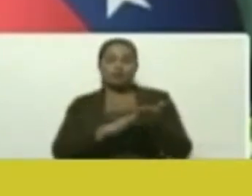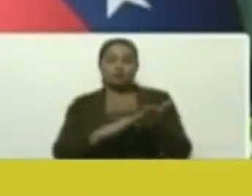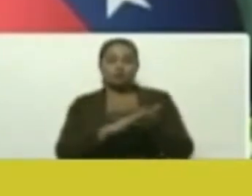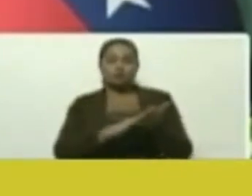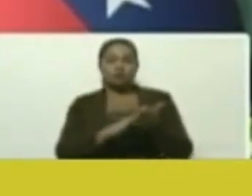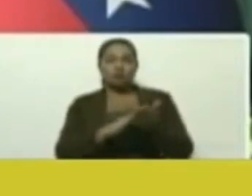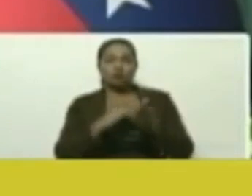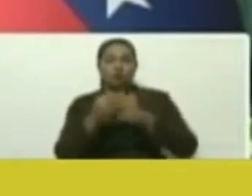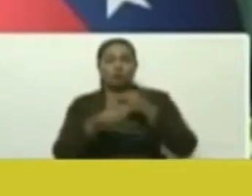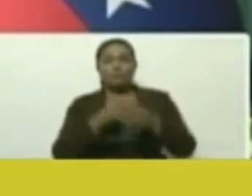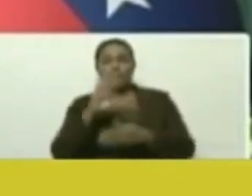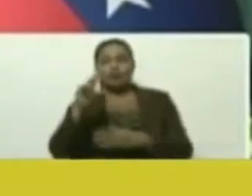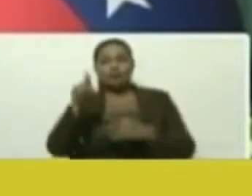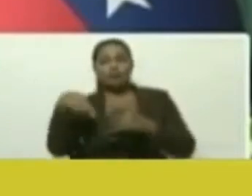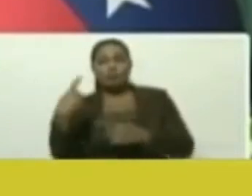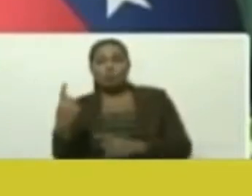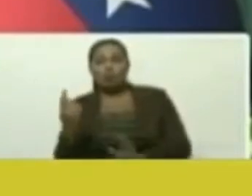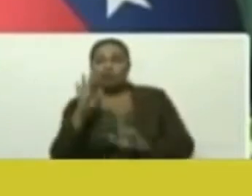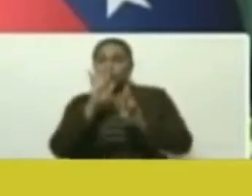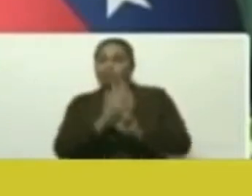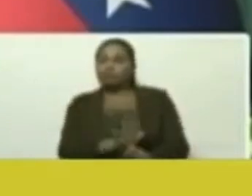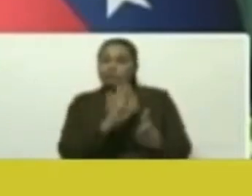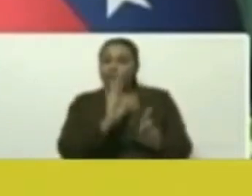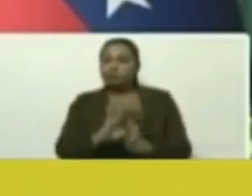Venezuela is recovering as a country